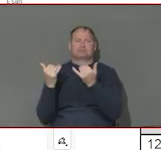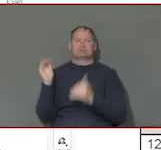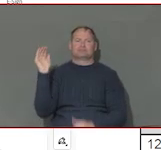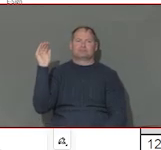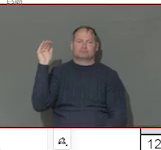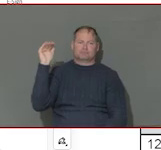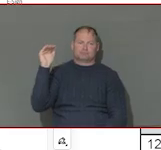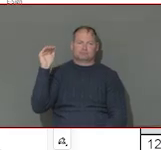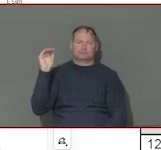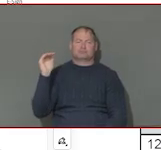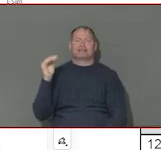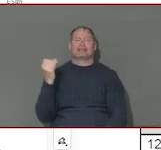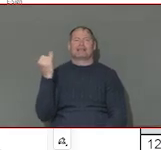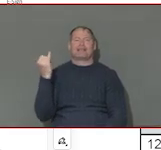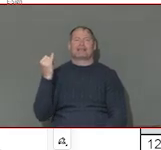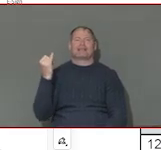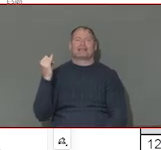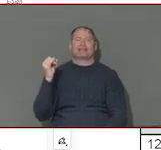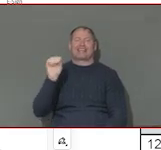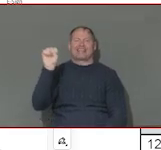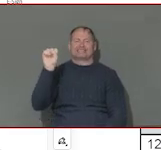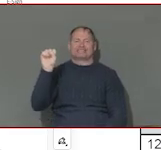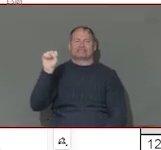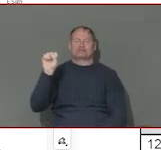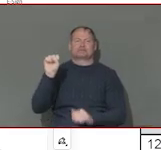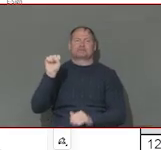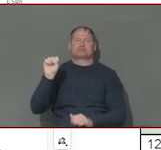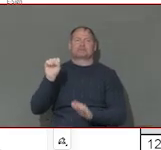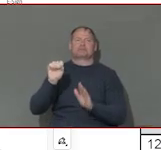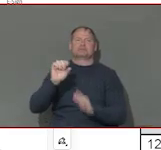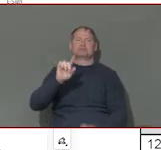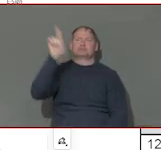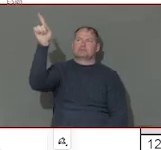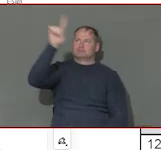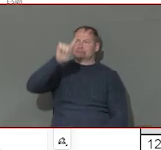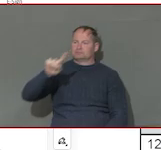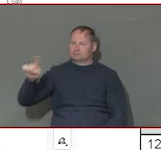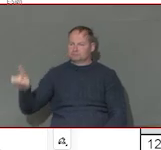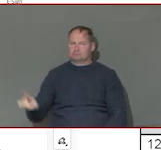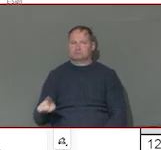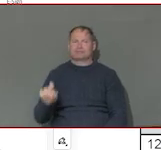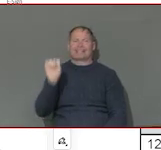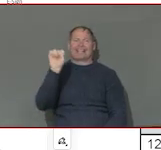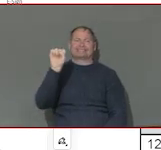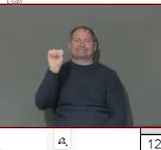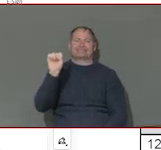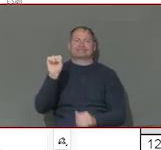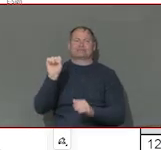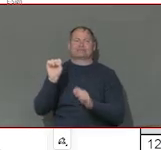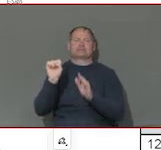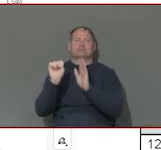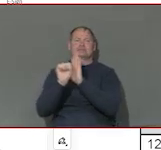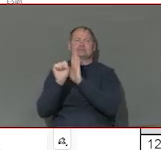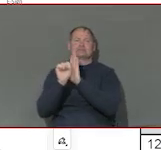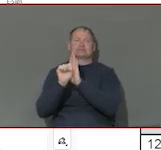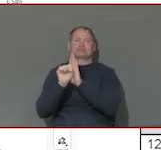S-shaped. Rather, we use this one, S-shaped. This one, learners